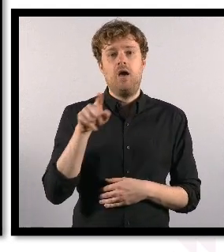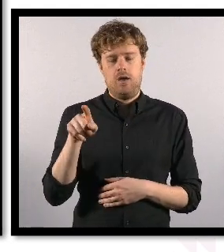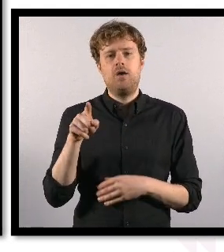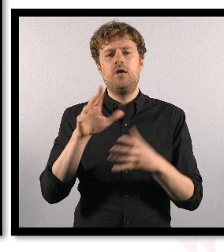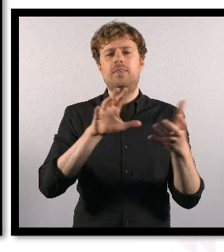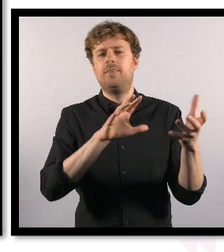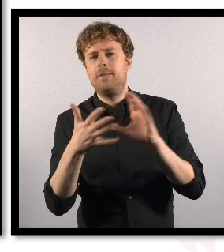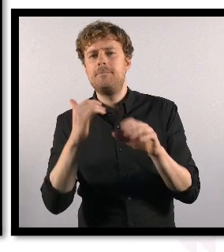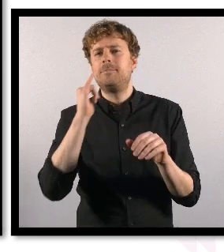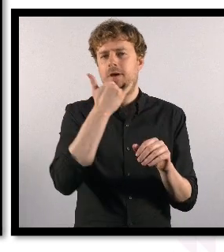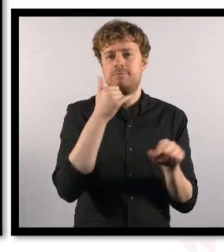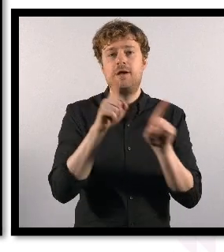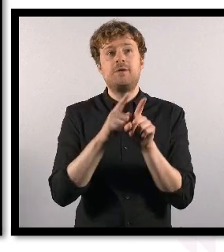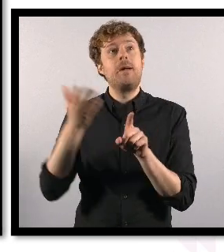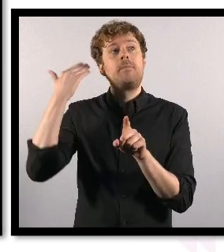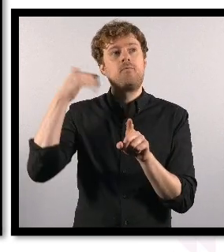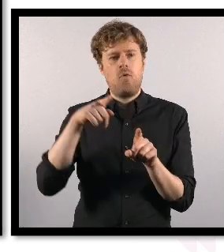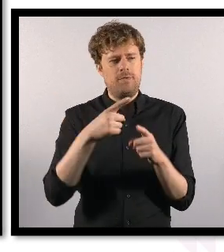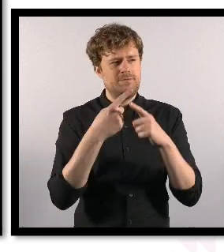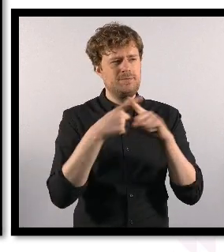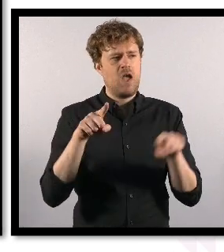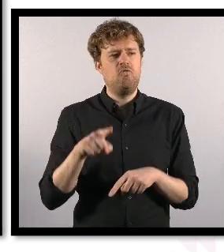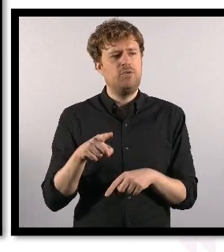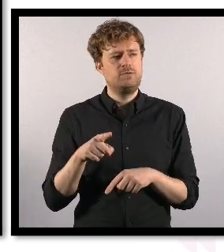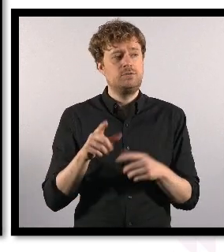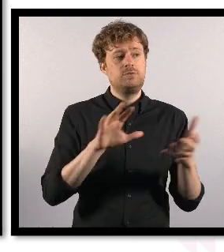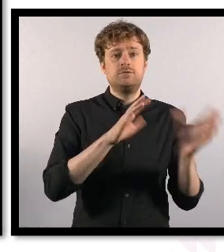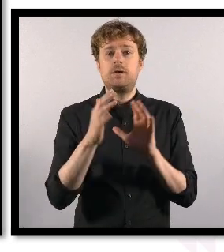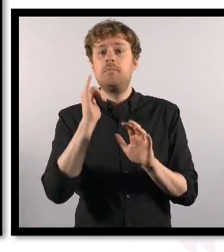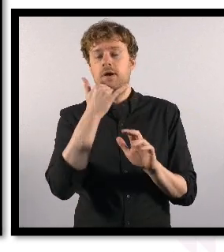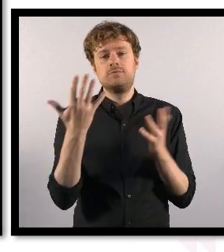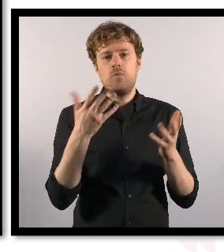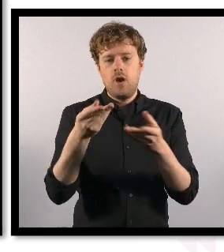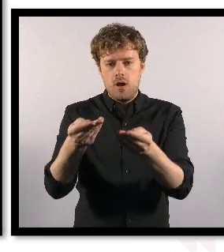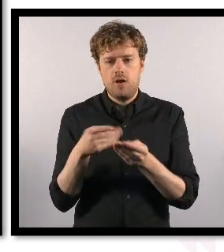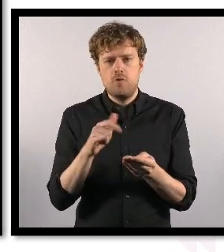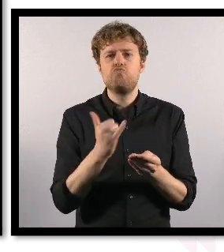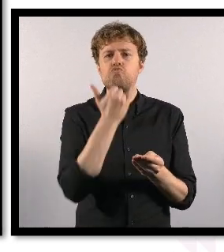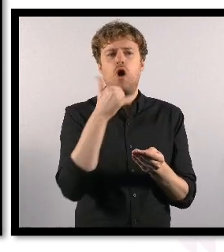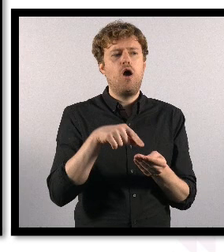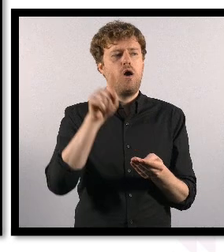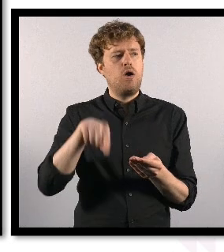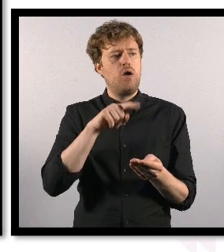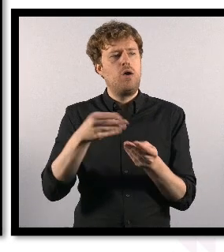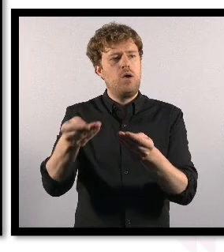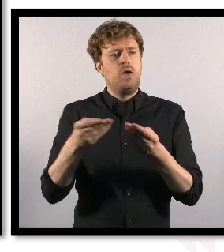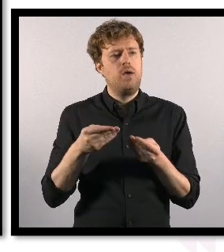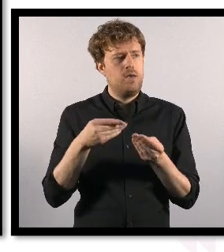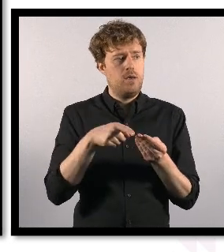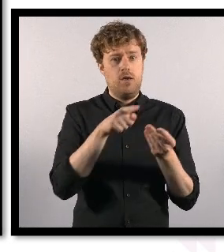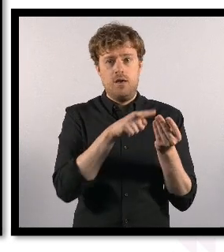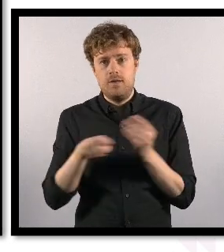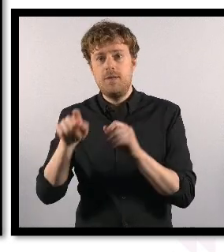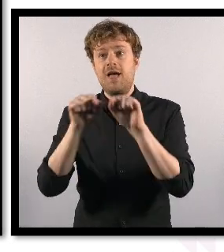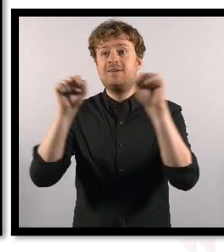issue in a distributed system. So going forward, we are going to have to deal with a better way to manage state at scale for those highly